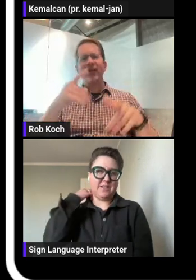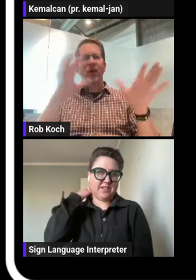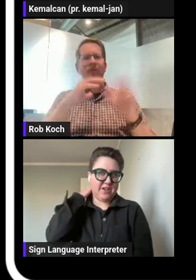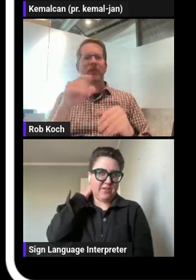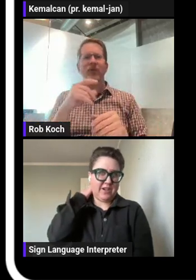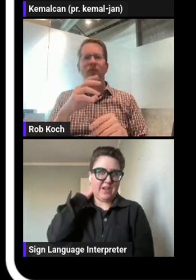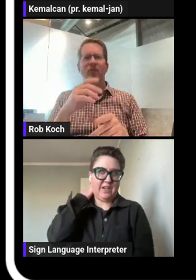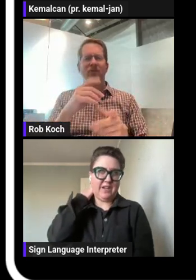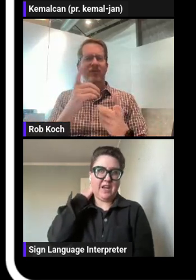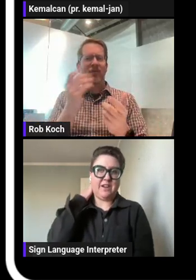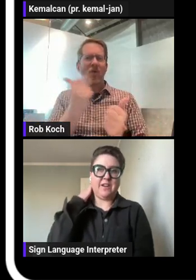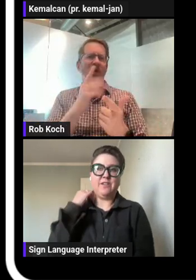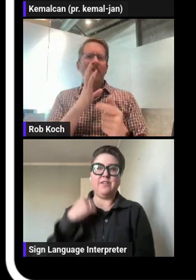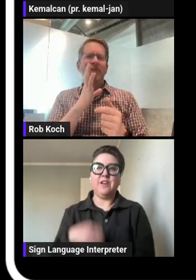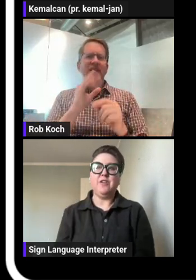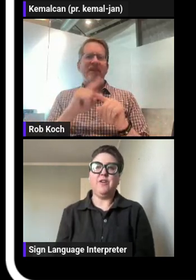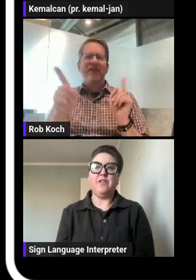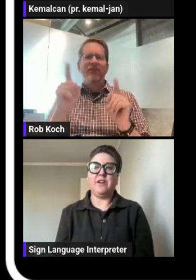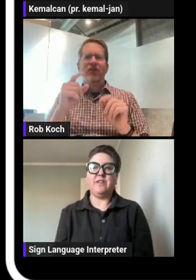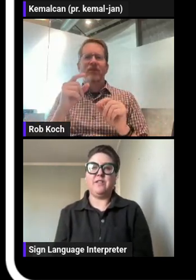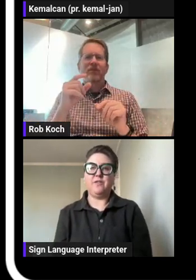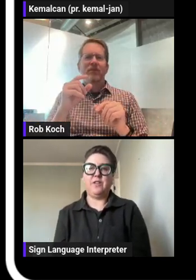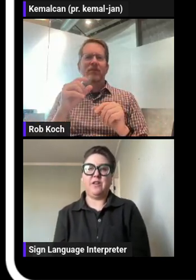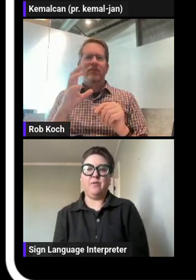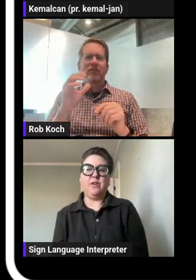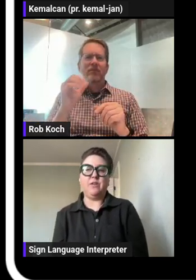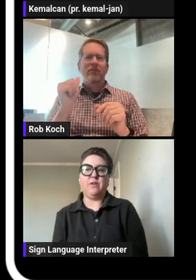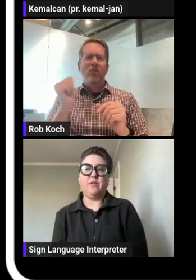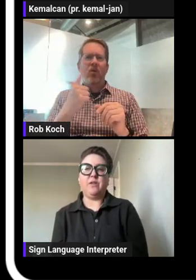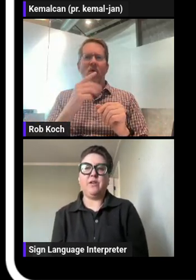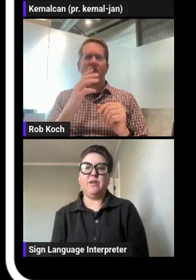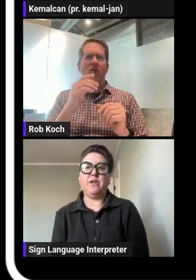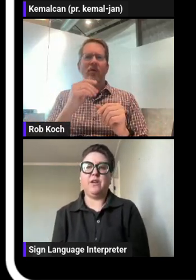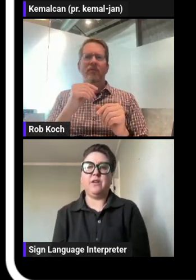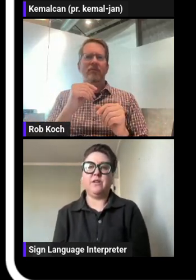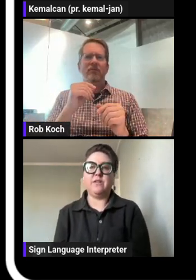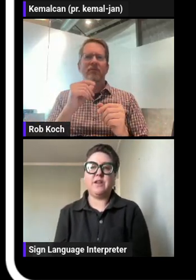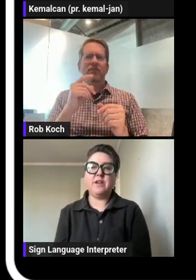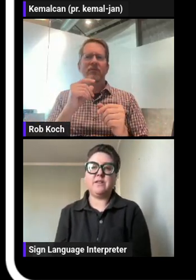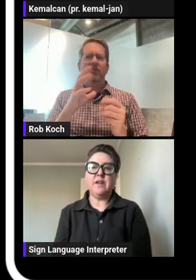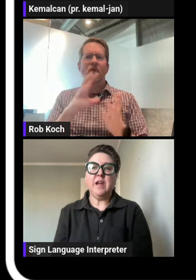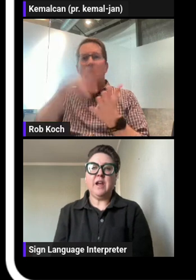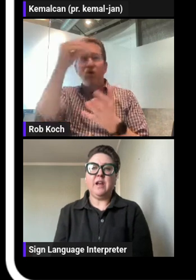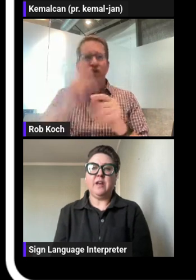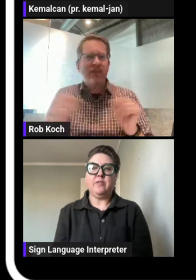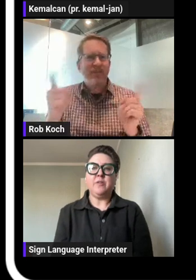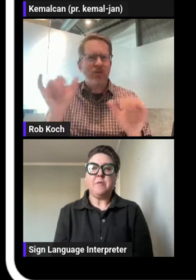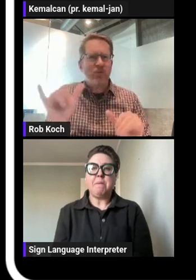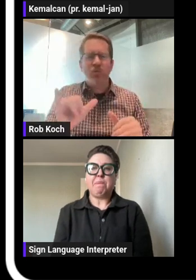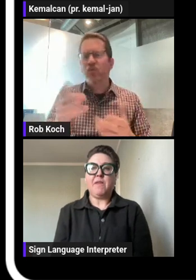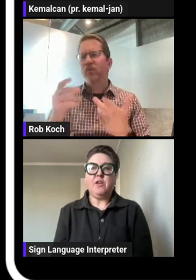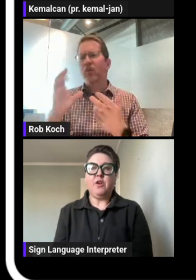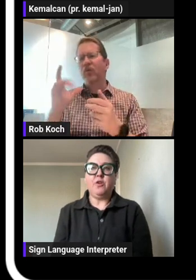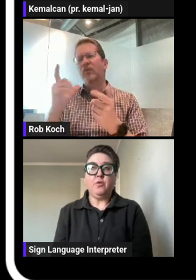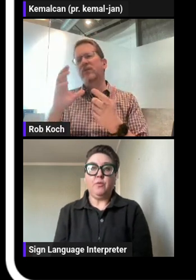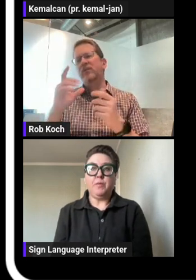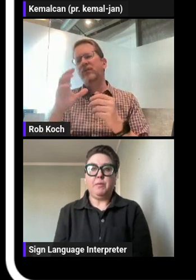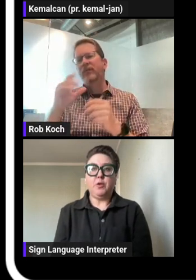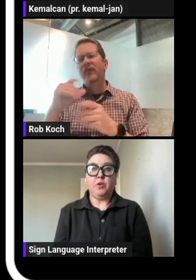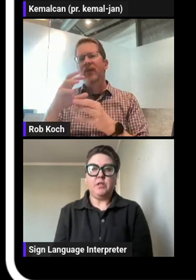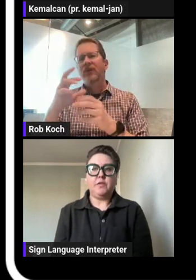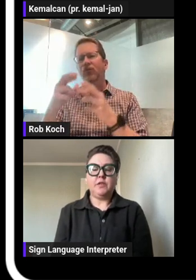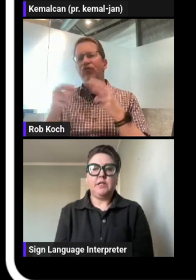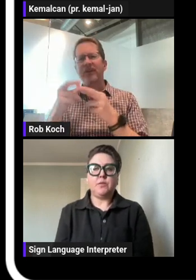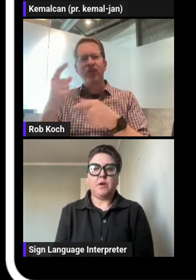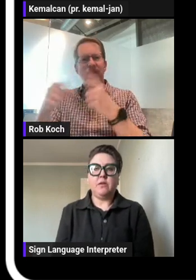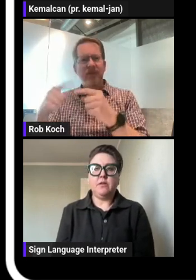different accents, like in Canada, you have an accent different than we do here in the States. And,